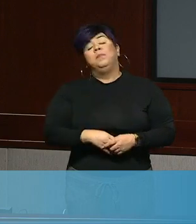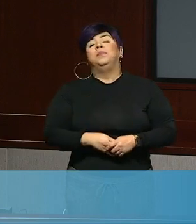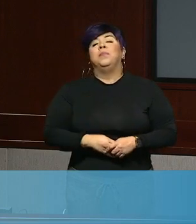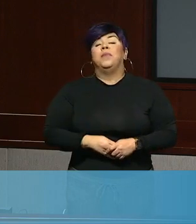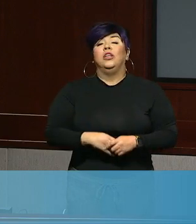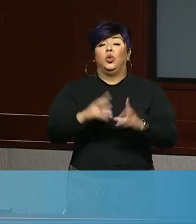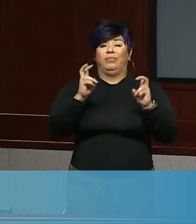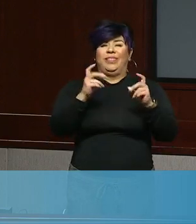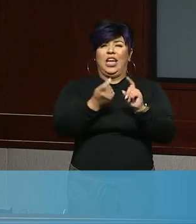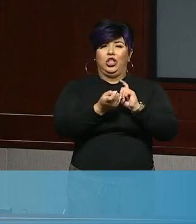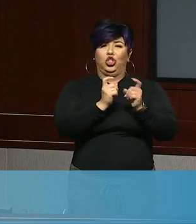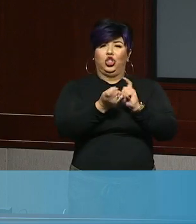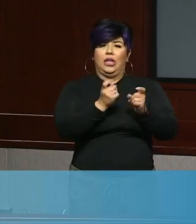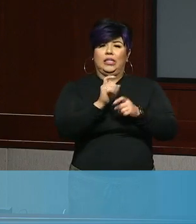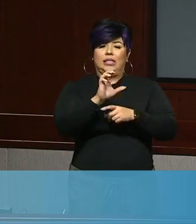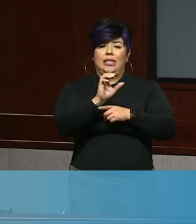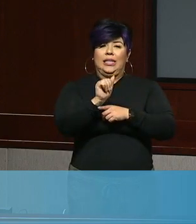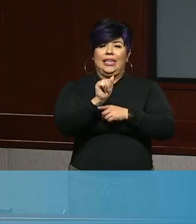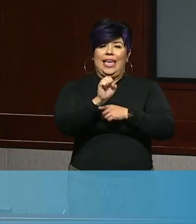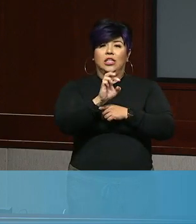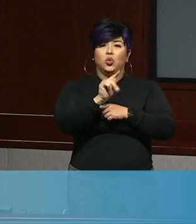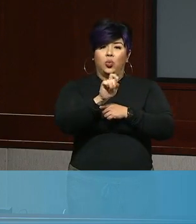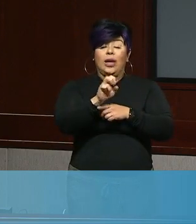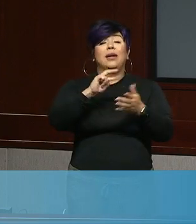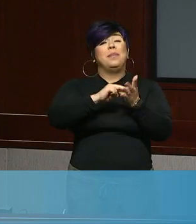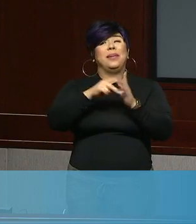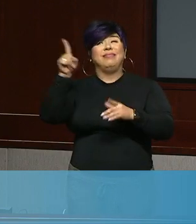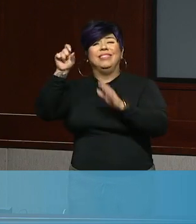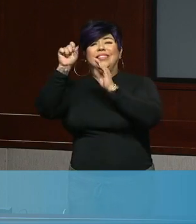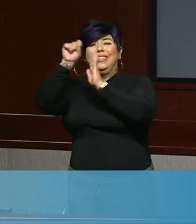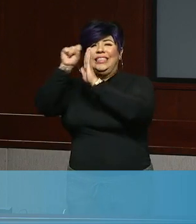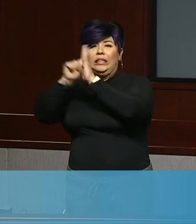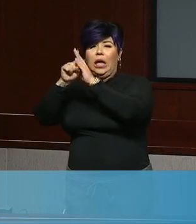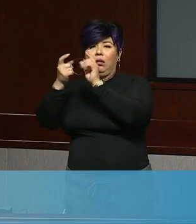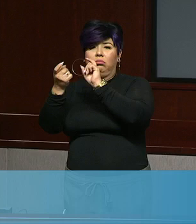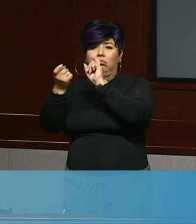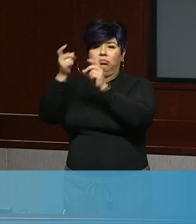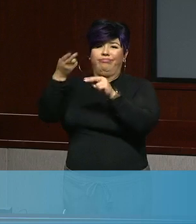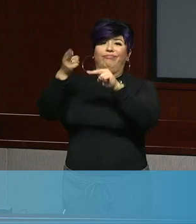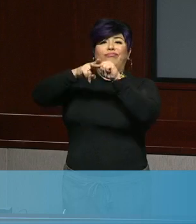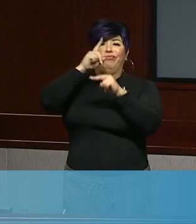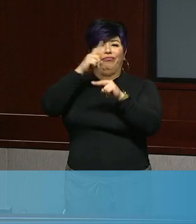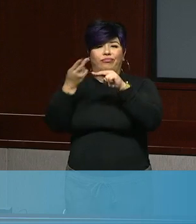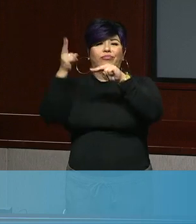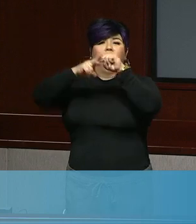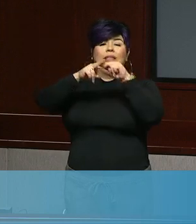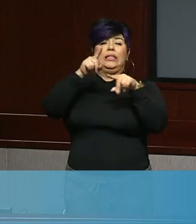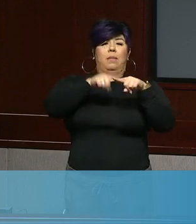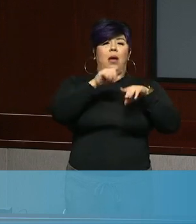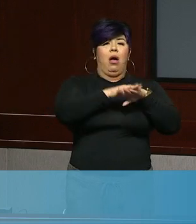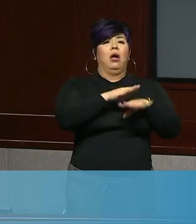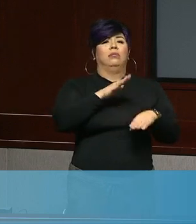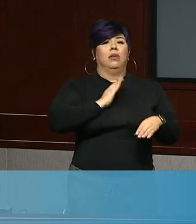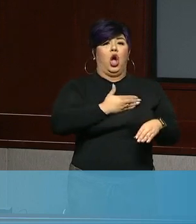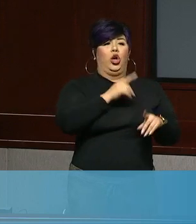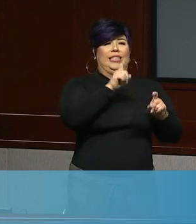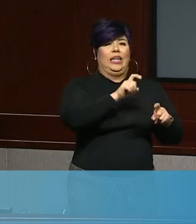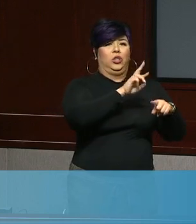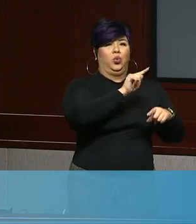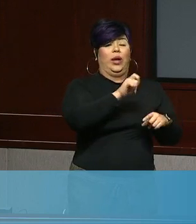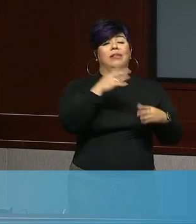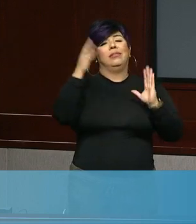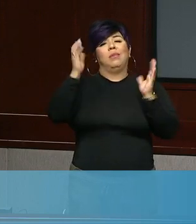the adjusted case rate, and the case rate is now adjusted by the state based on Kern's average testing rate compared to the median